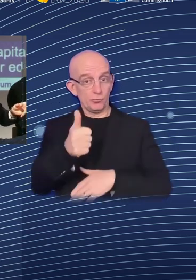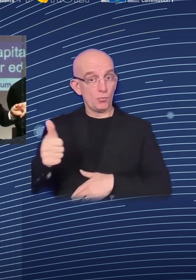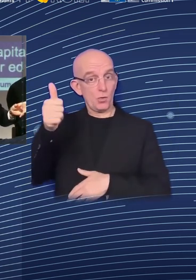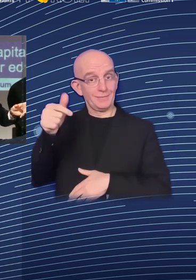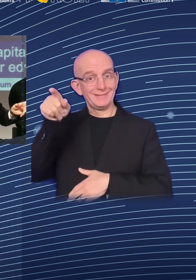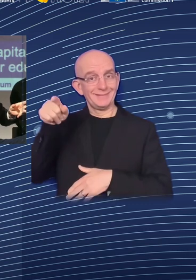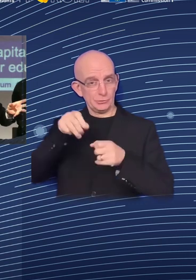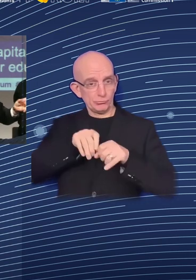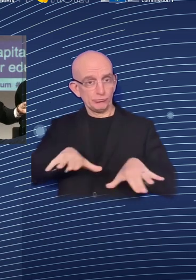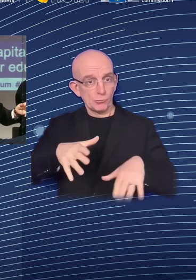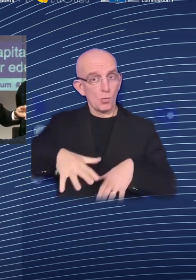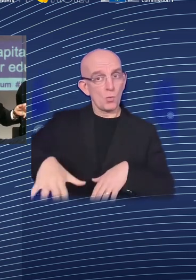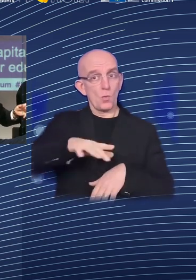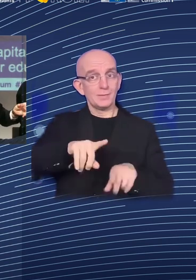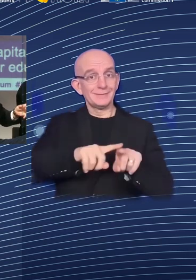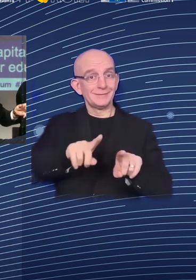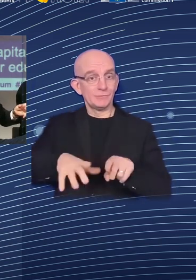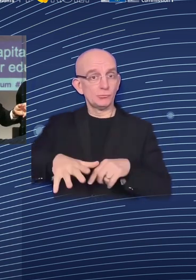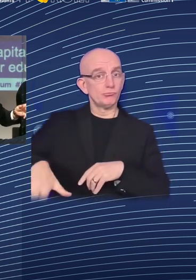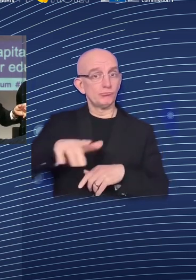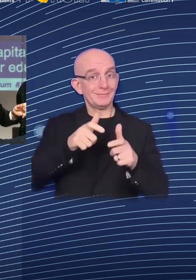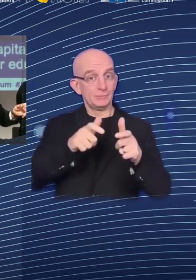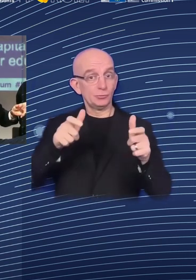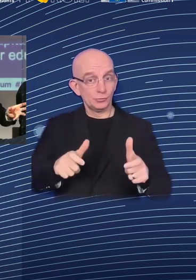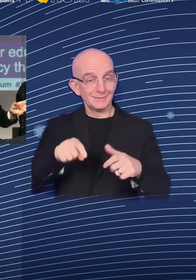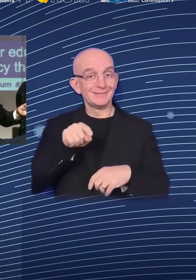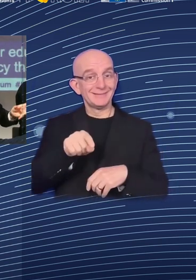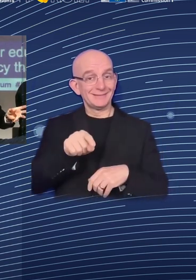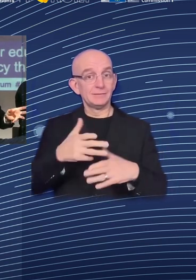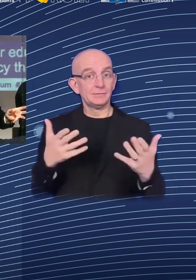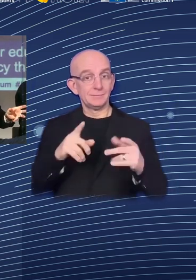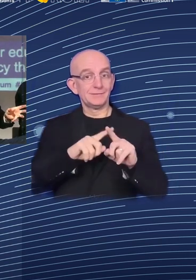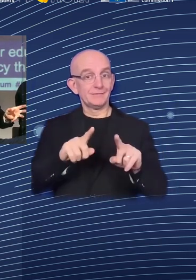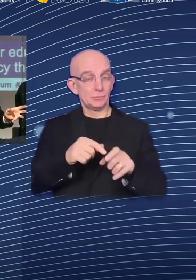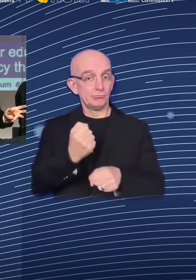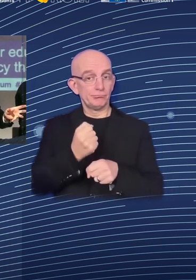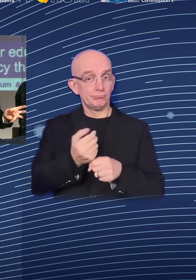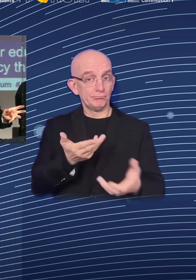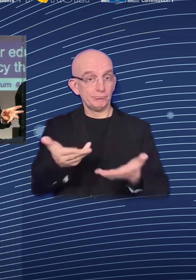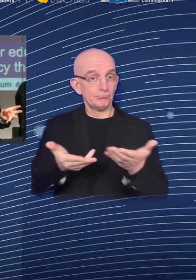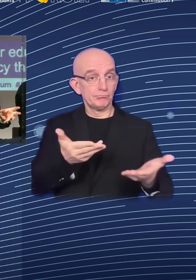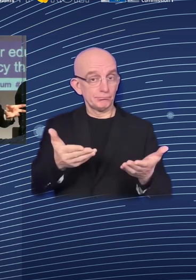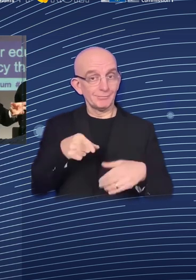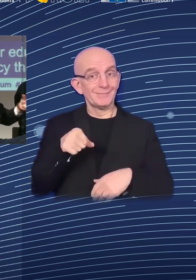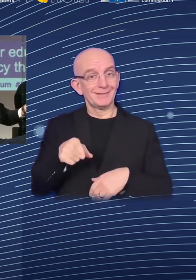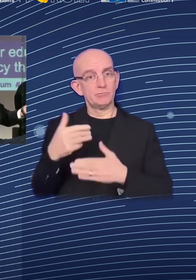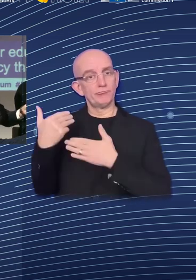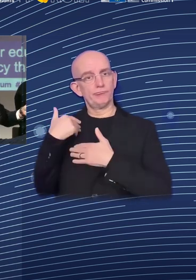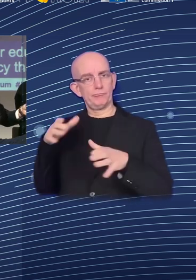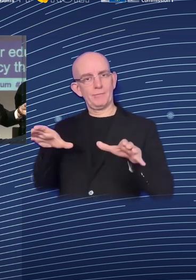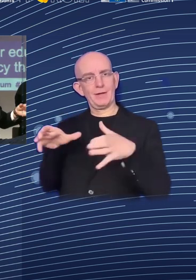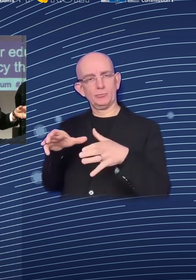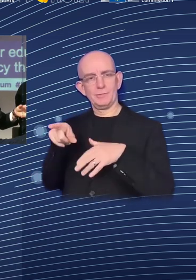development agency that operates a decentralized hub of networks in conjunction with industry bodies based on